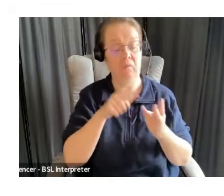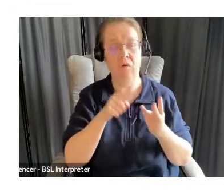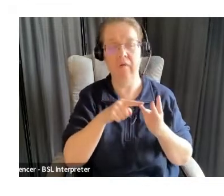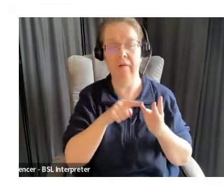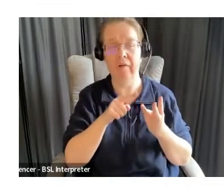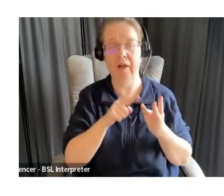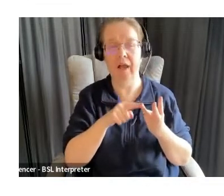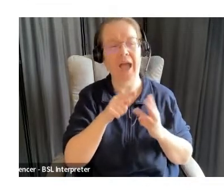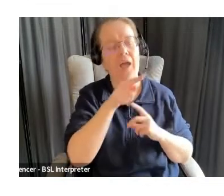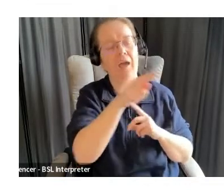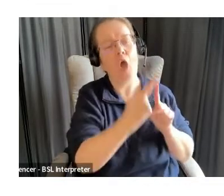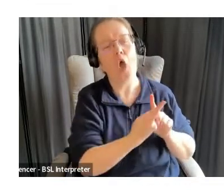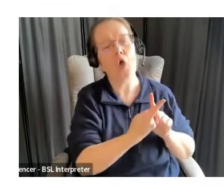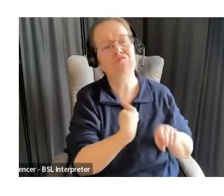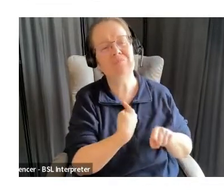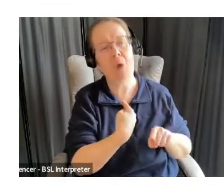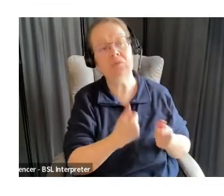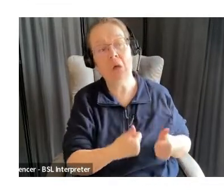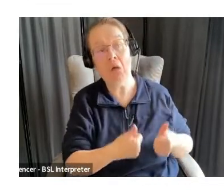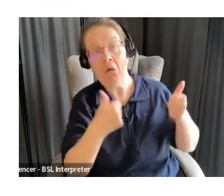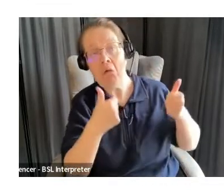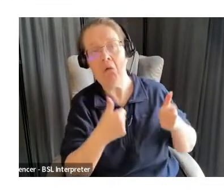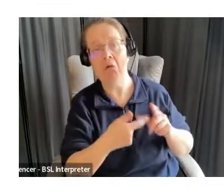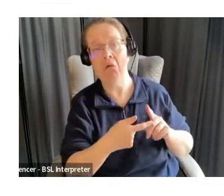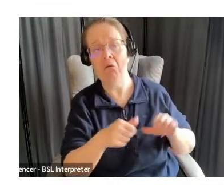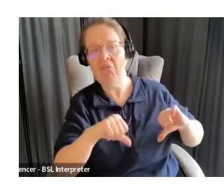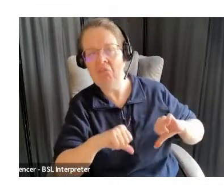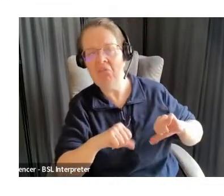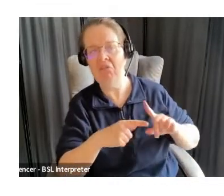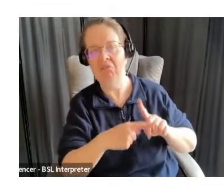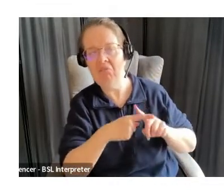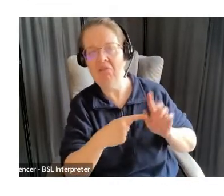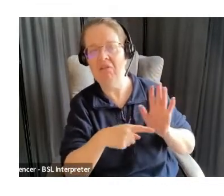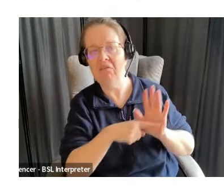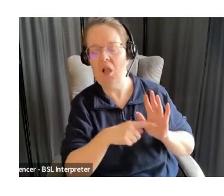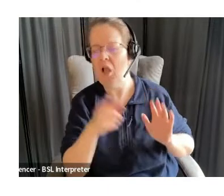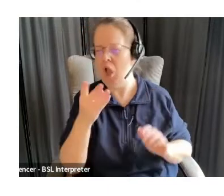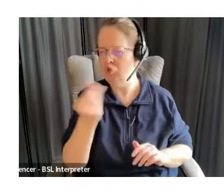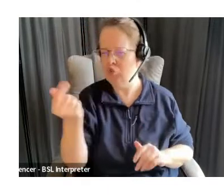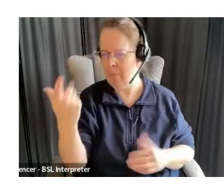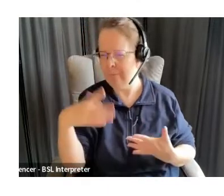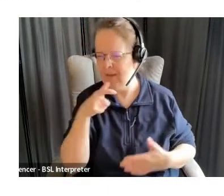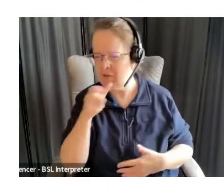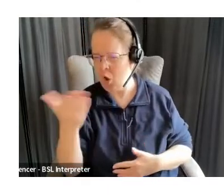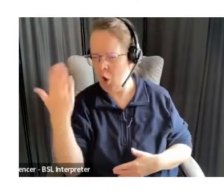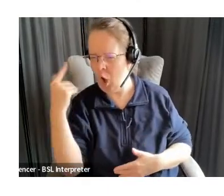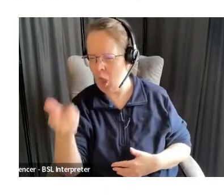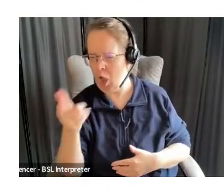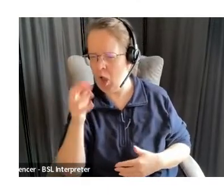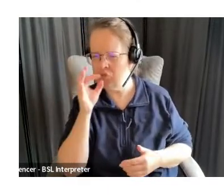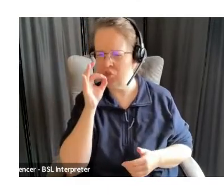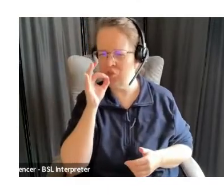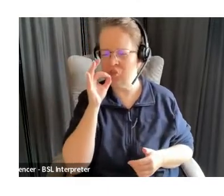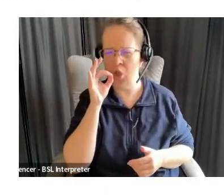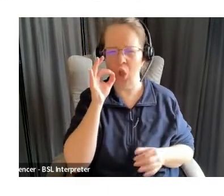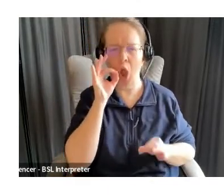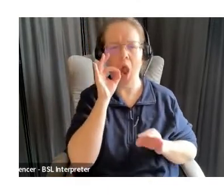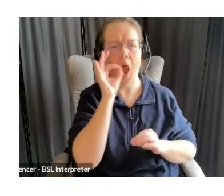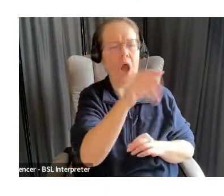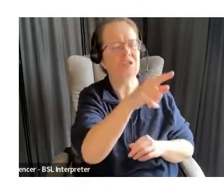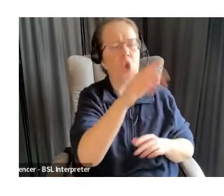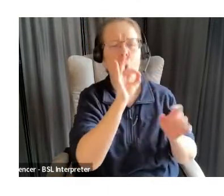sort of response have you had from employers? Now, I know that somebody had mentioned earlier about the asking for the questions in